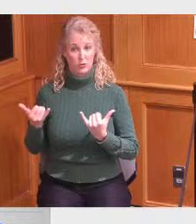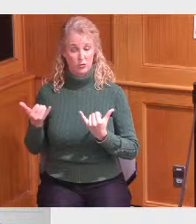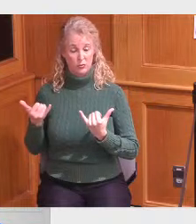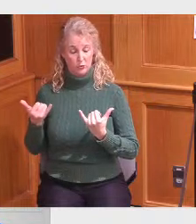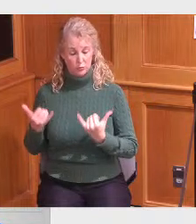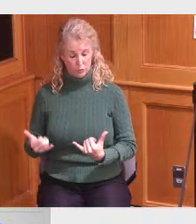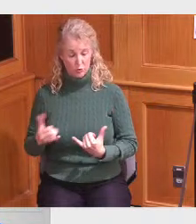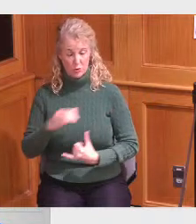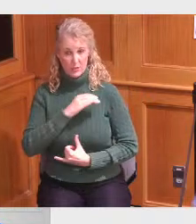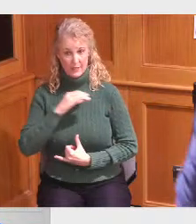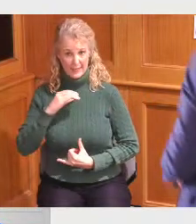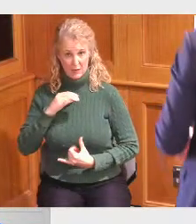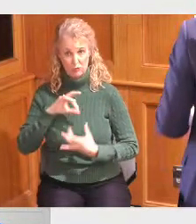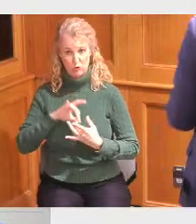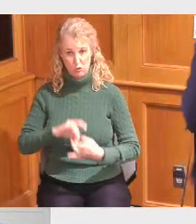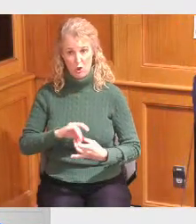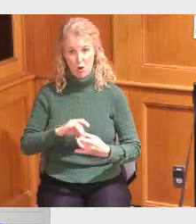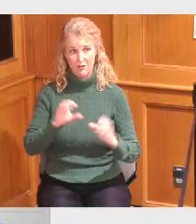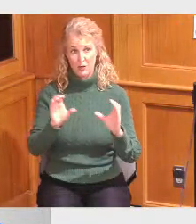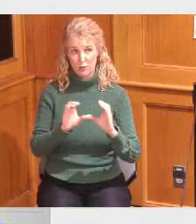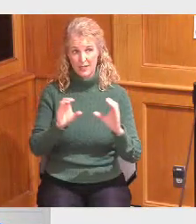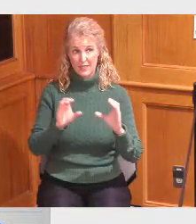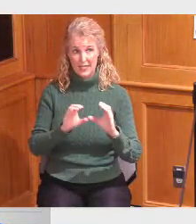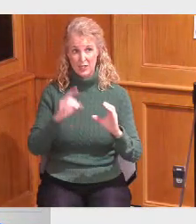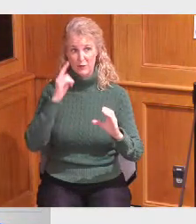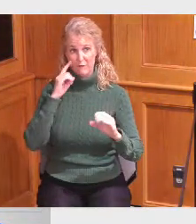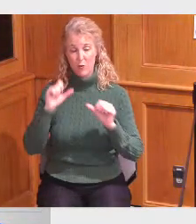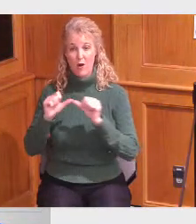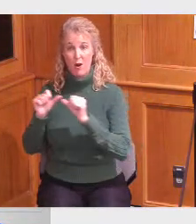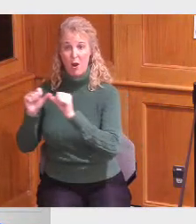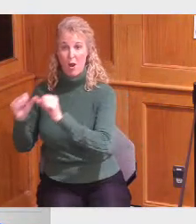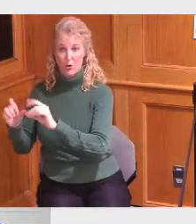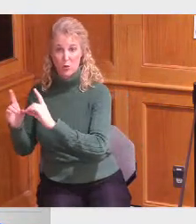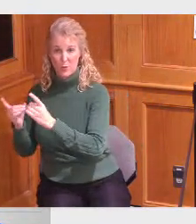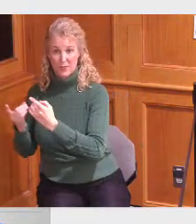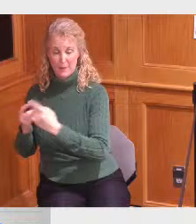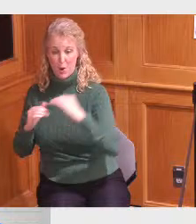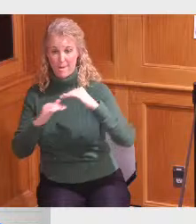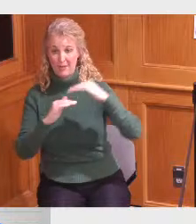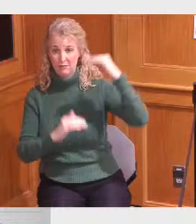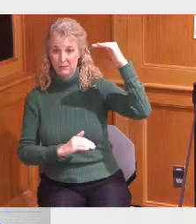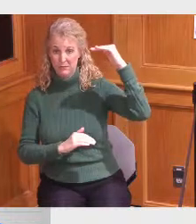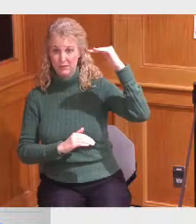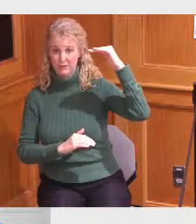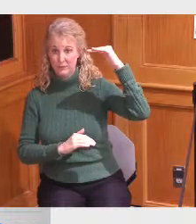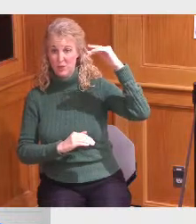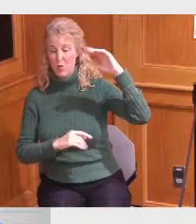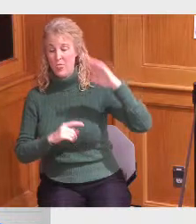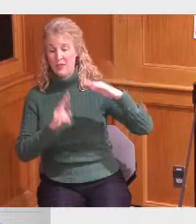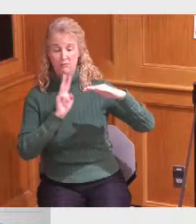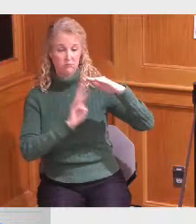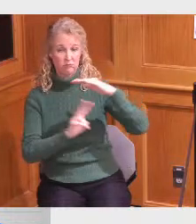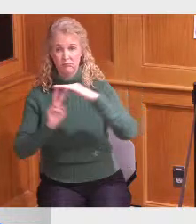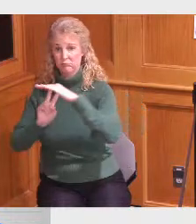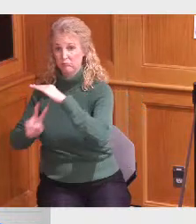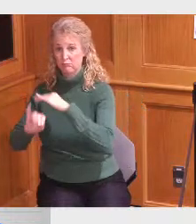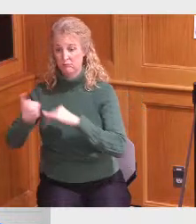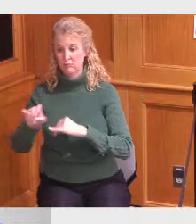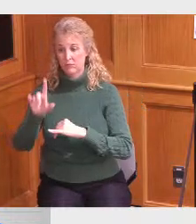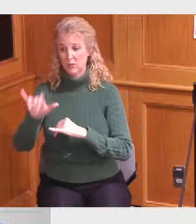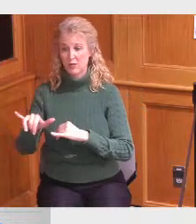Accreditation recommends for a caseload for our ongoing departments. Again, these are projections through July